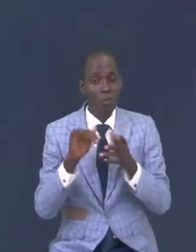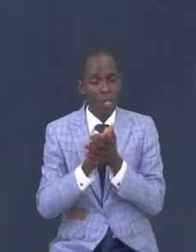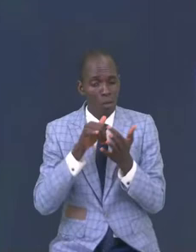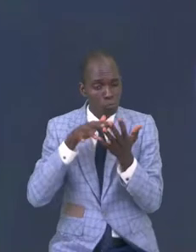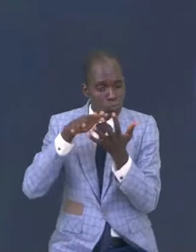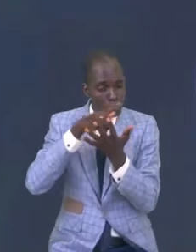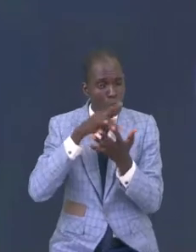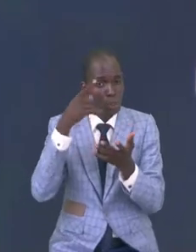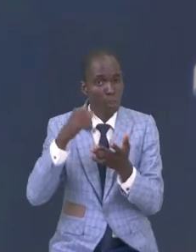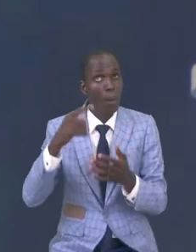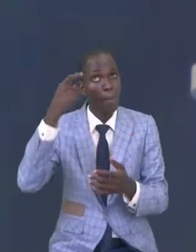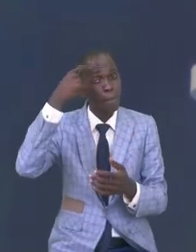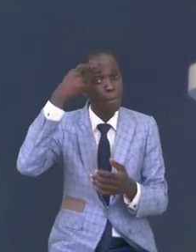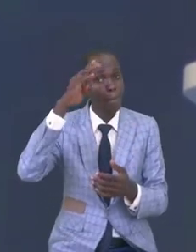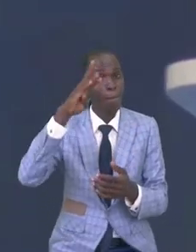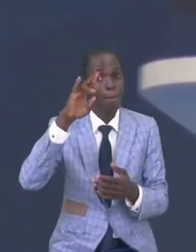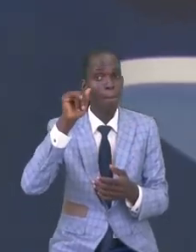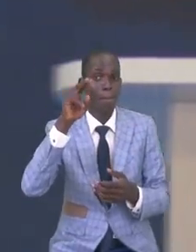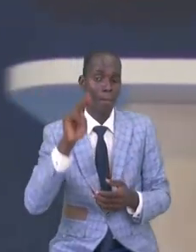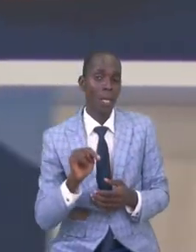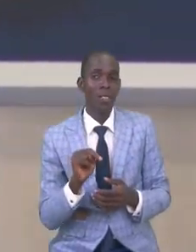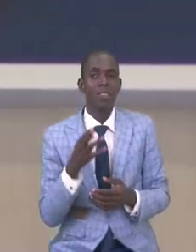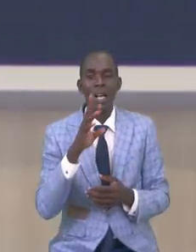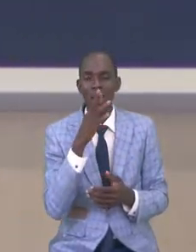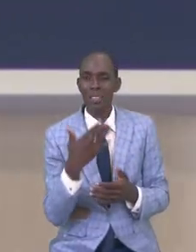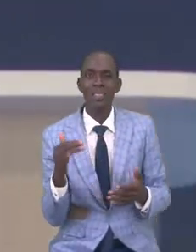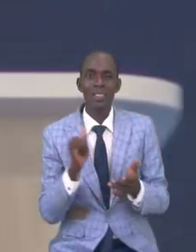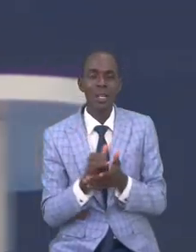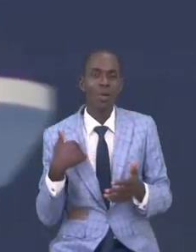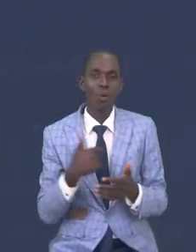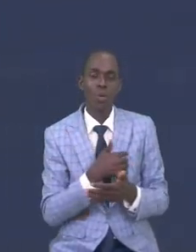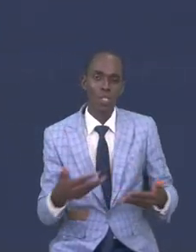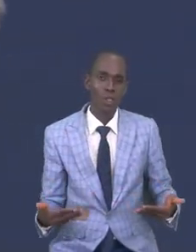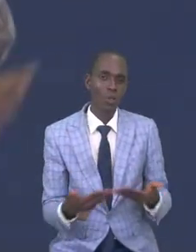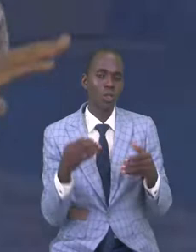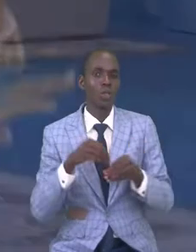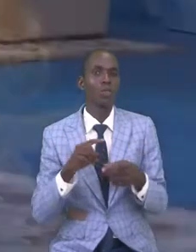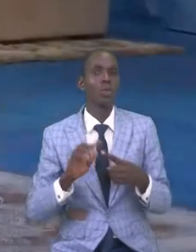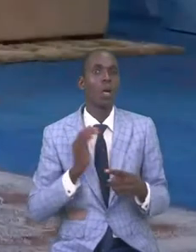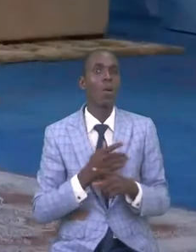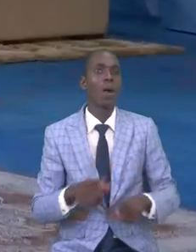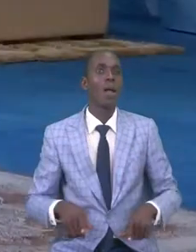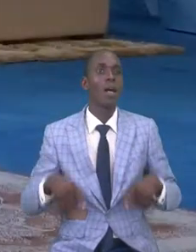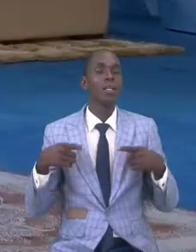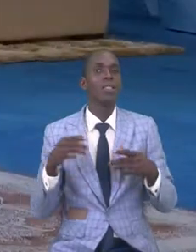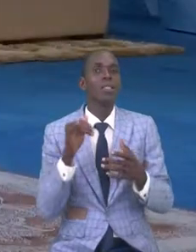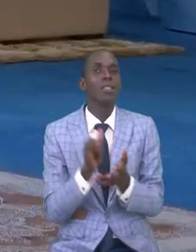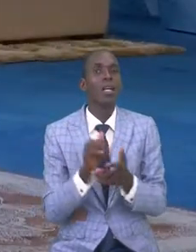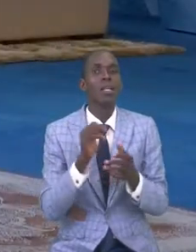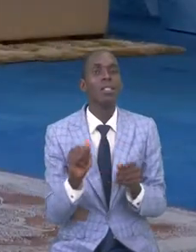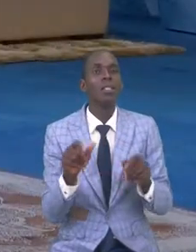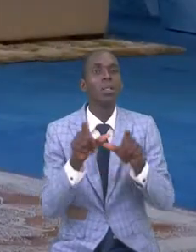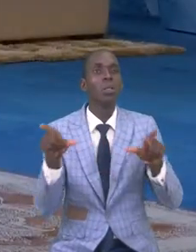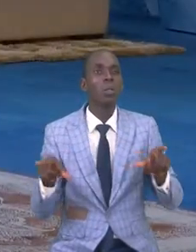we introduce into our lives that in local